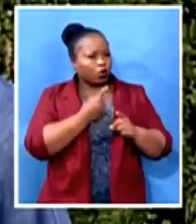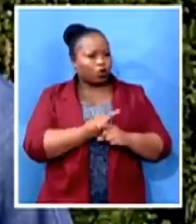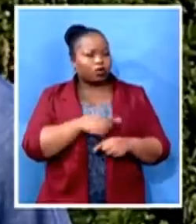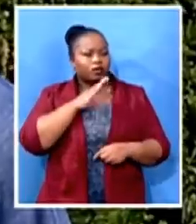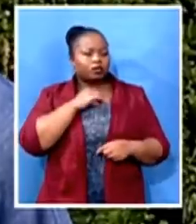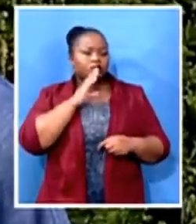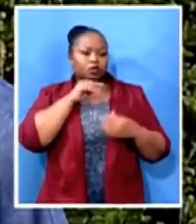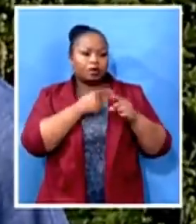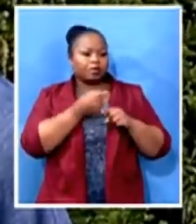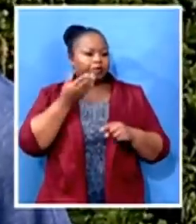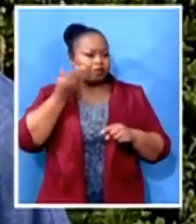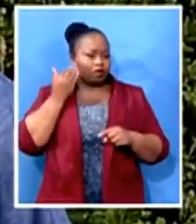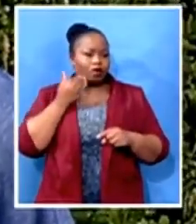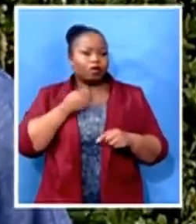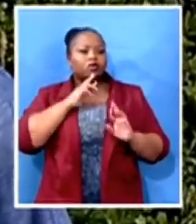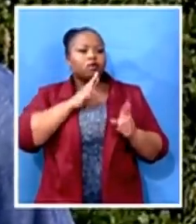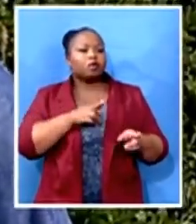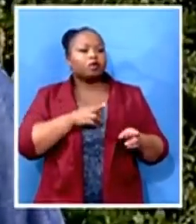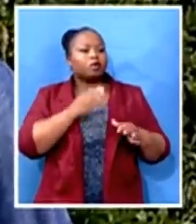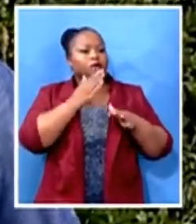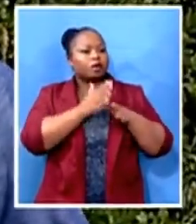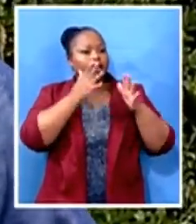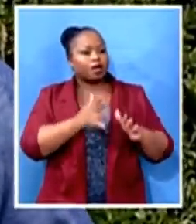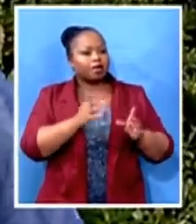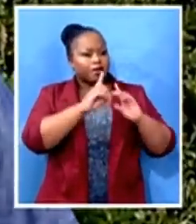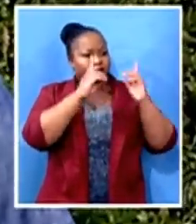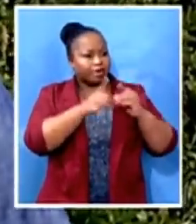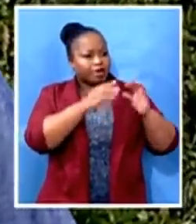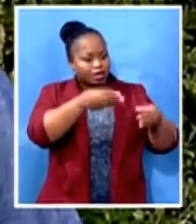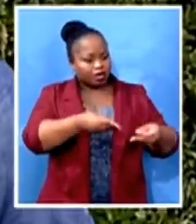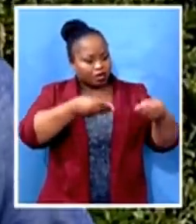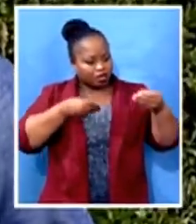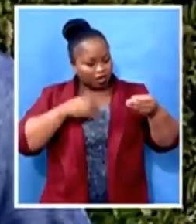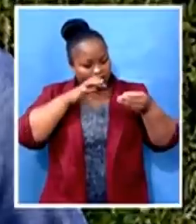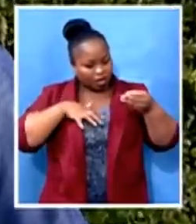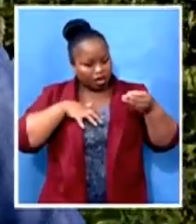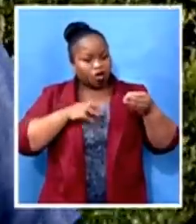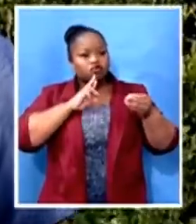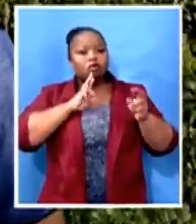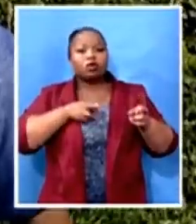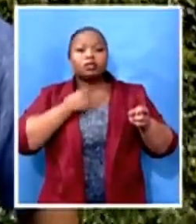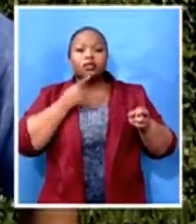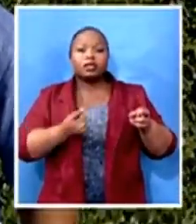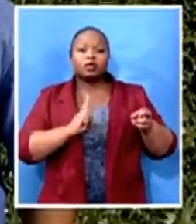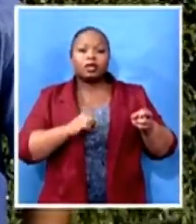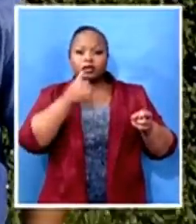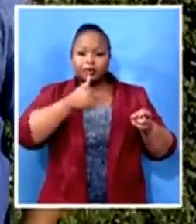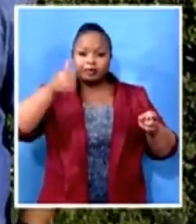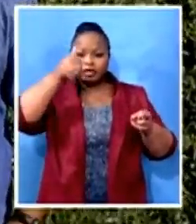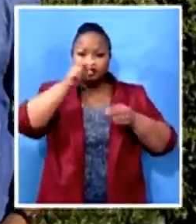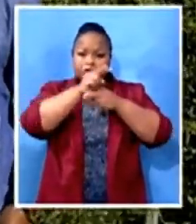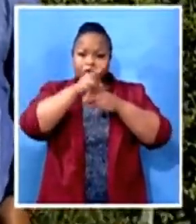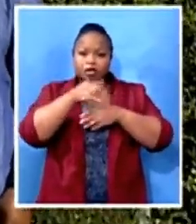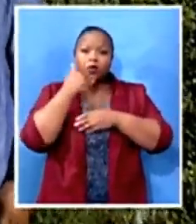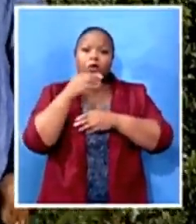the Labour Department. For instance, they said, Chief Inspector Zana said that the hospital was in no